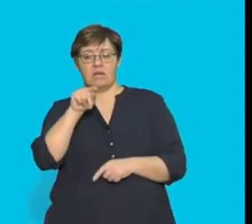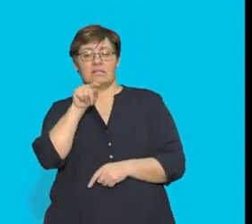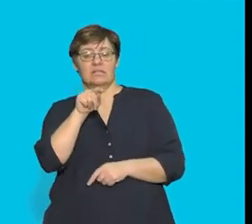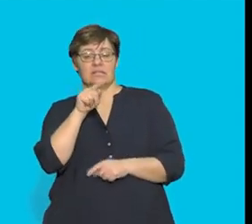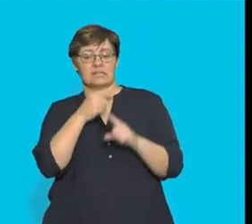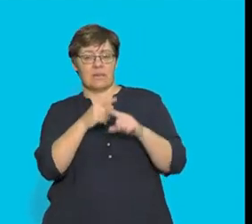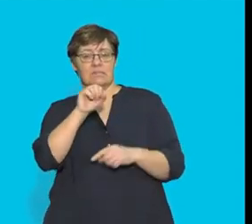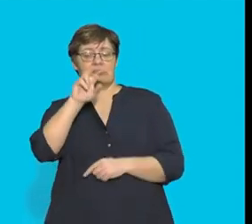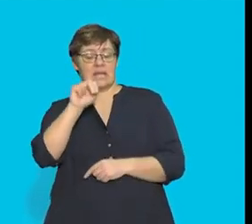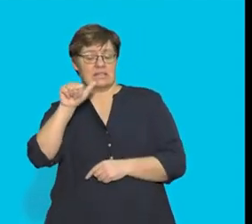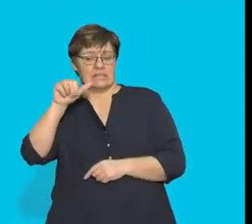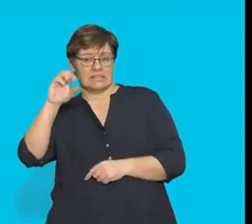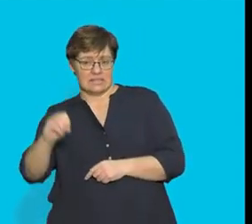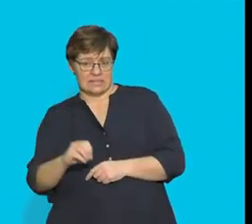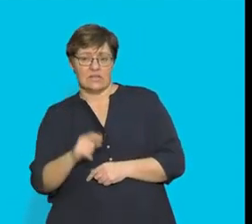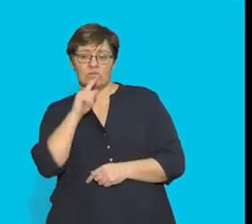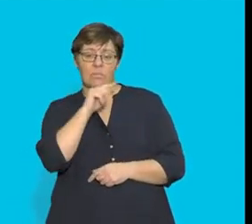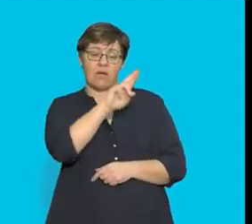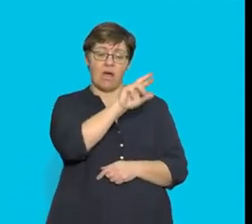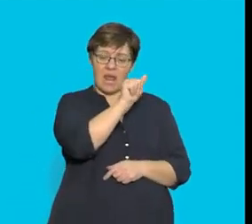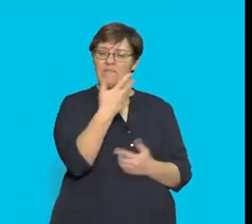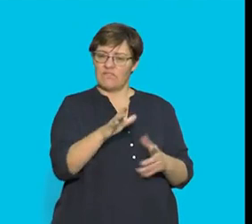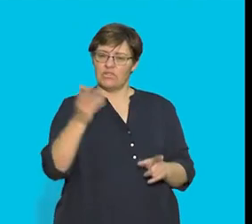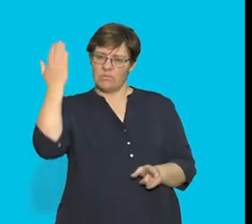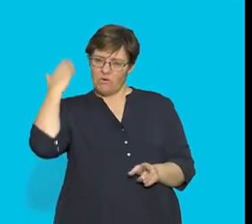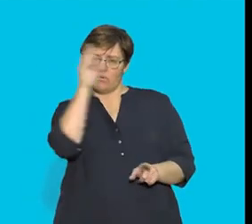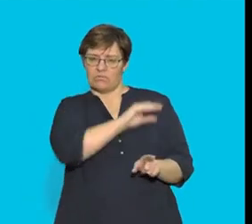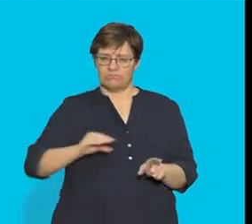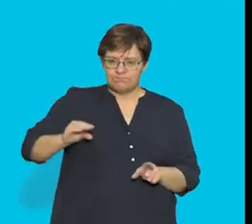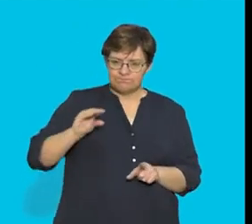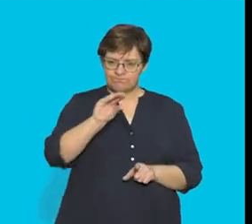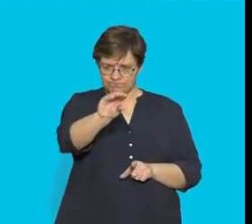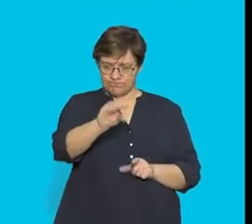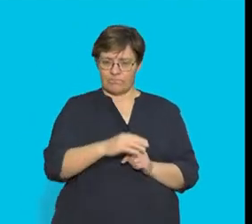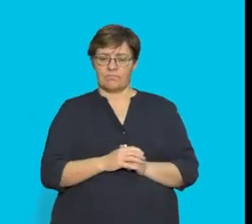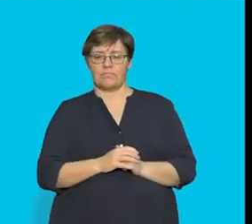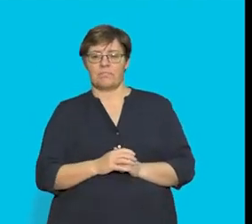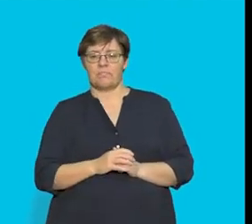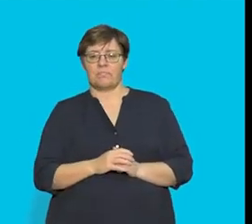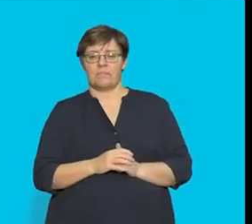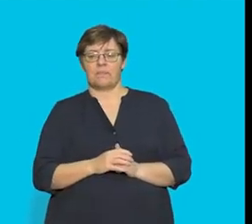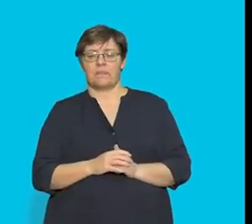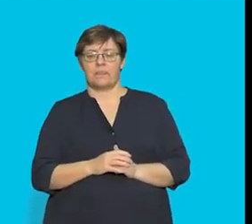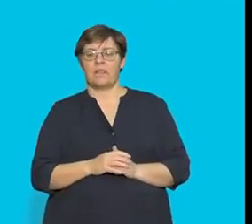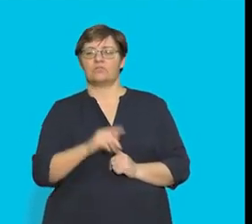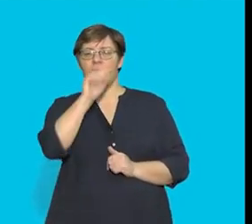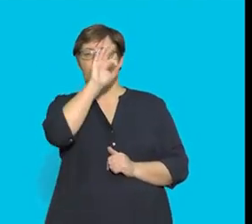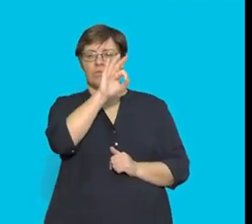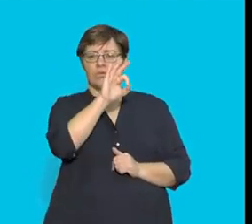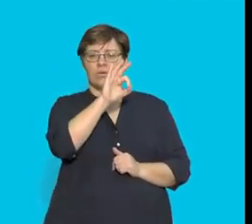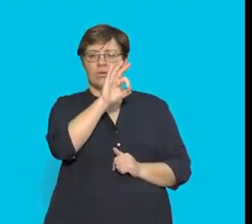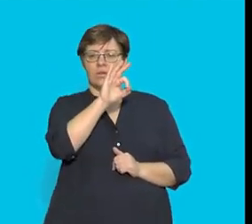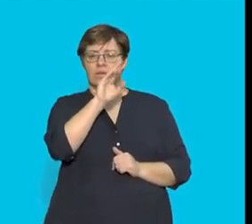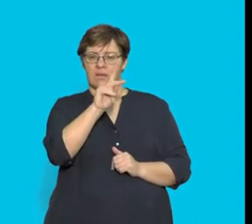previous question, and we had TR is equal to this expression here. So we're just going to plonk in that whole expression for TR, which was root 3k